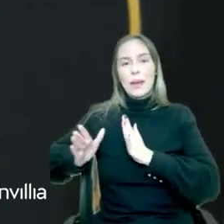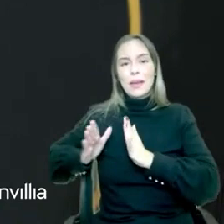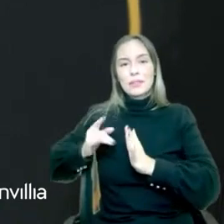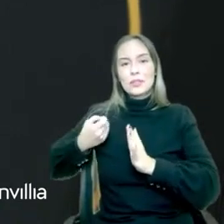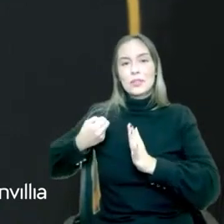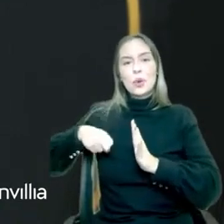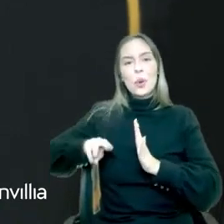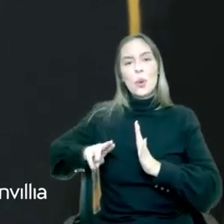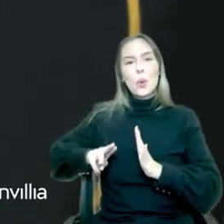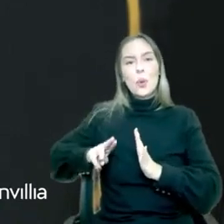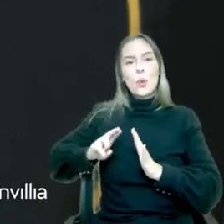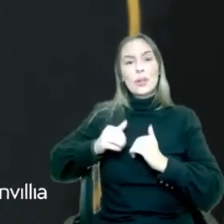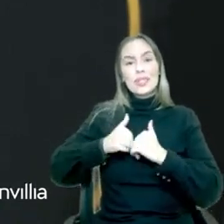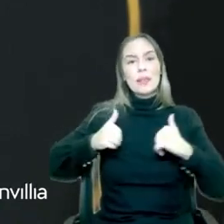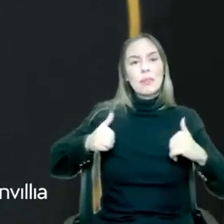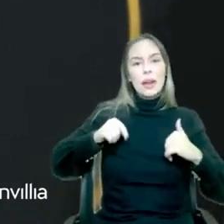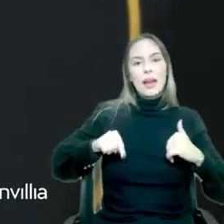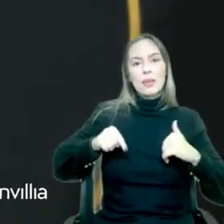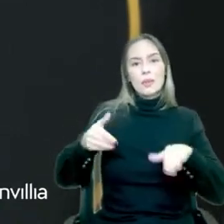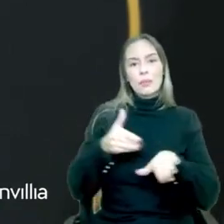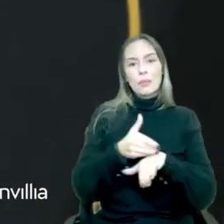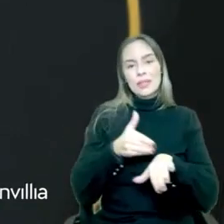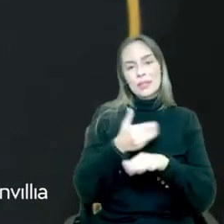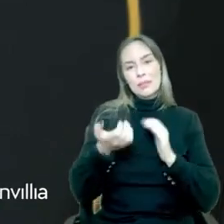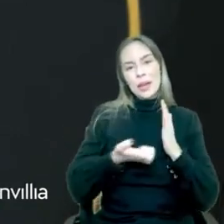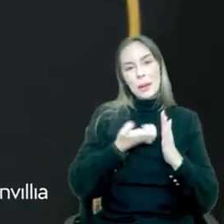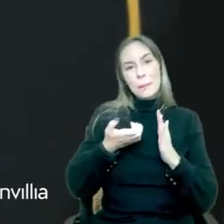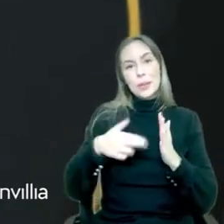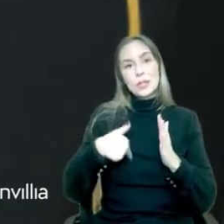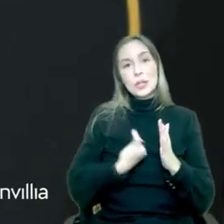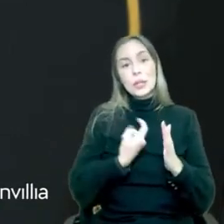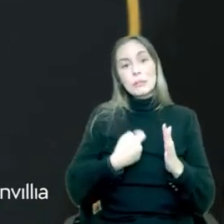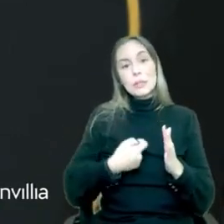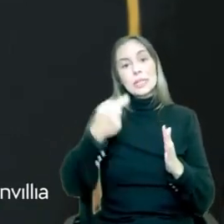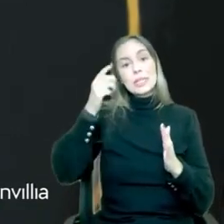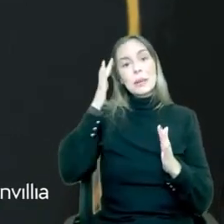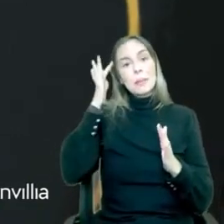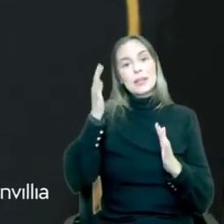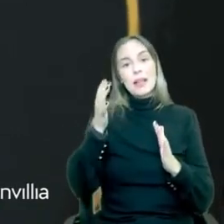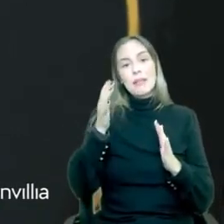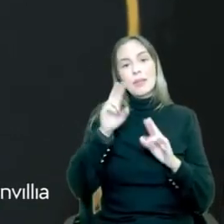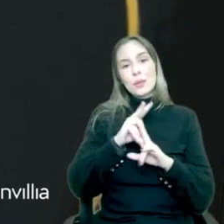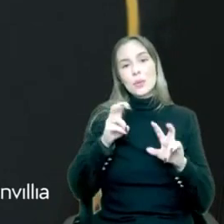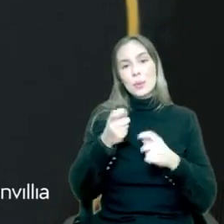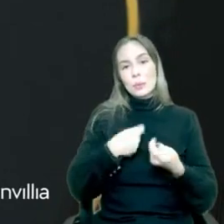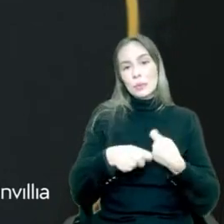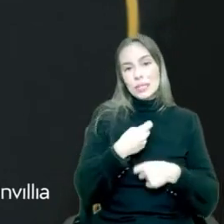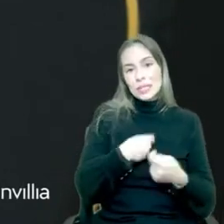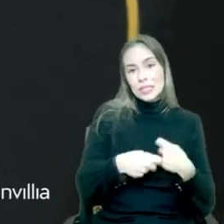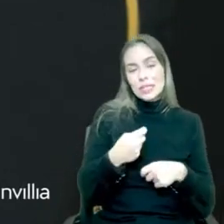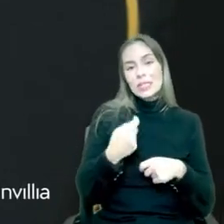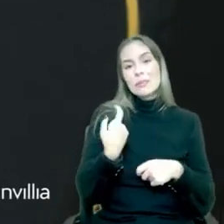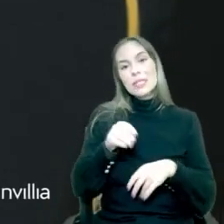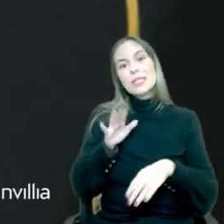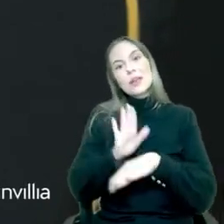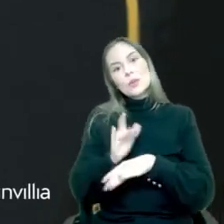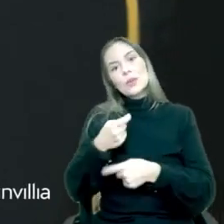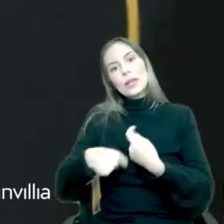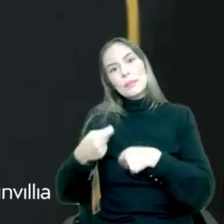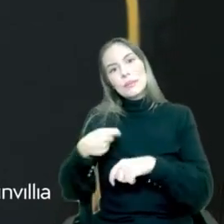segregated part of the company. So we need to think business. And at the same time, we need to help business to think on